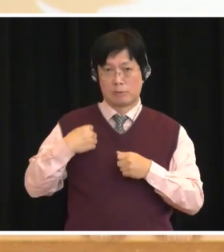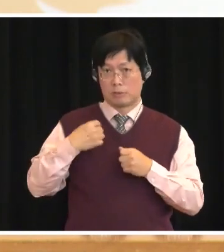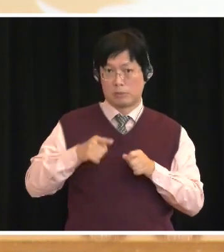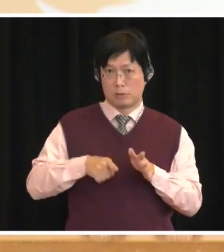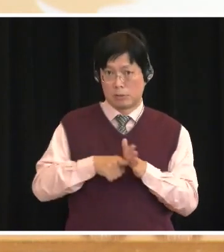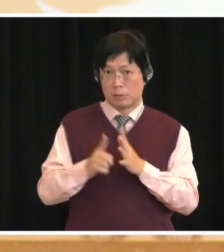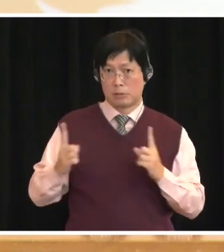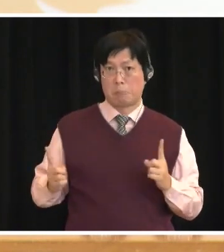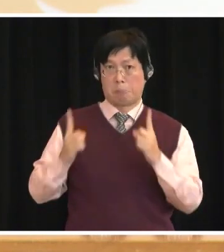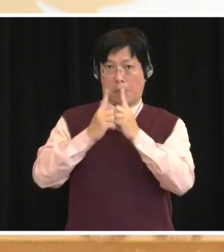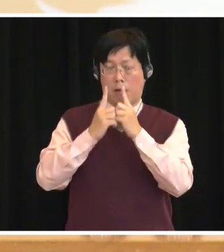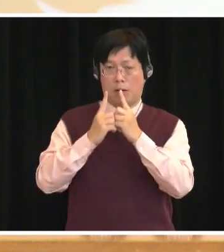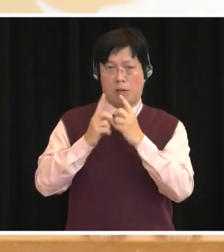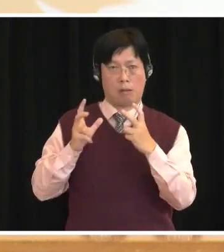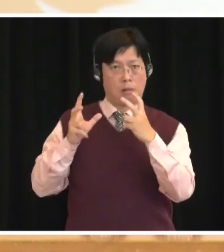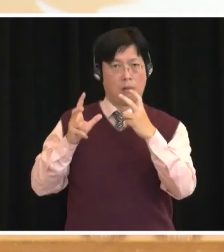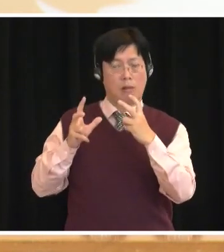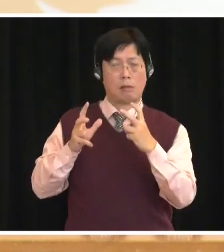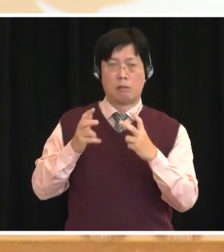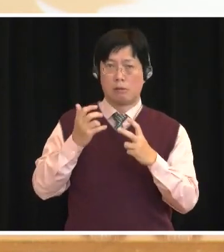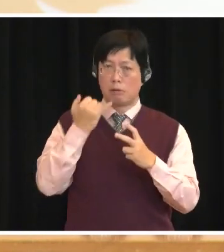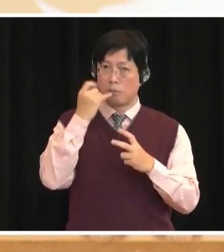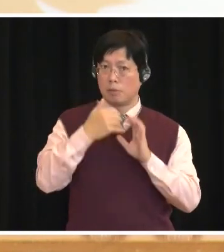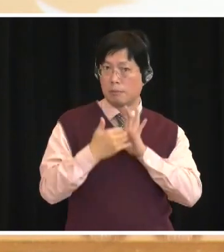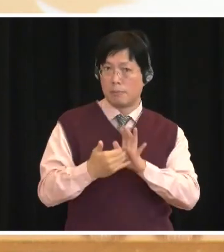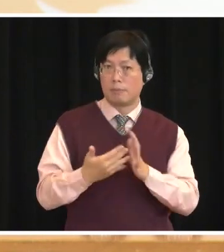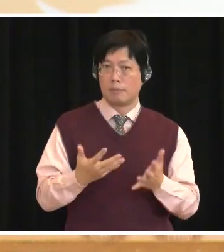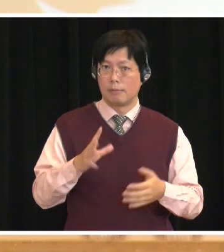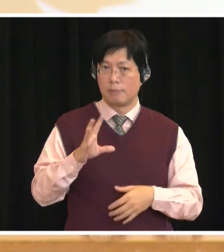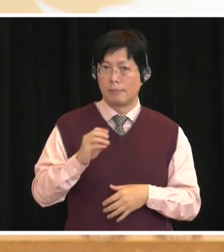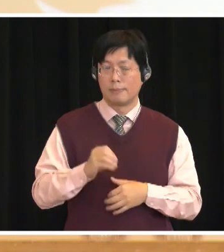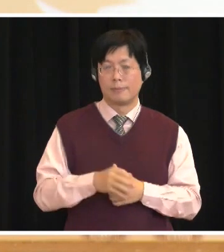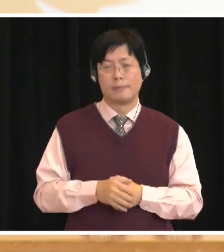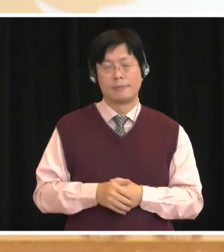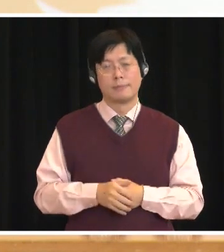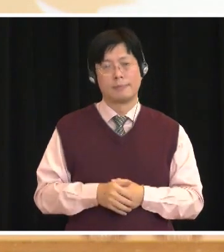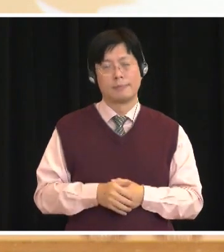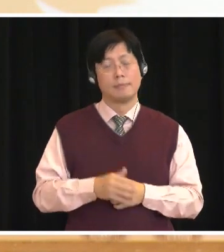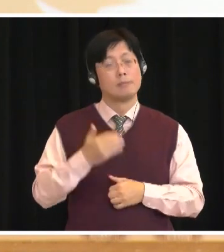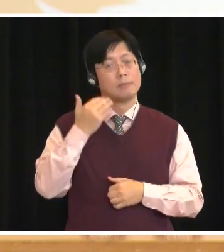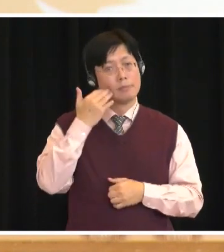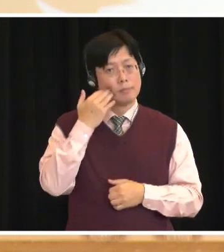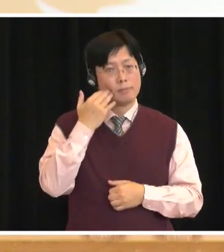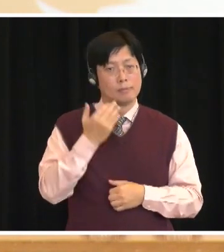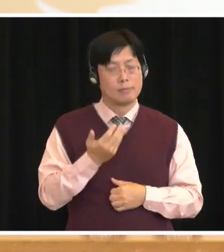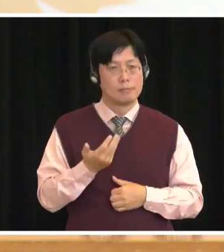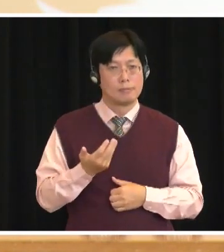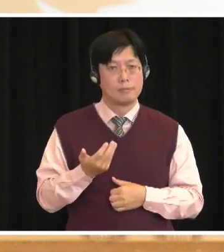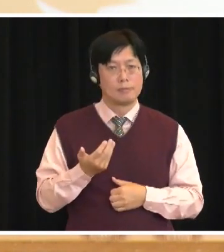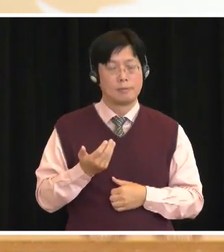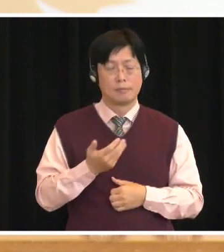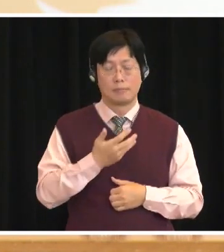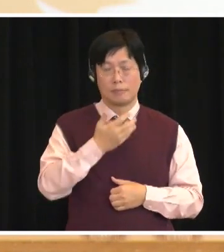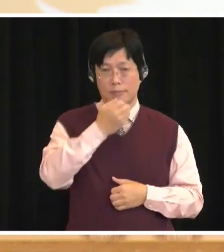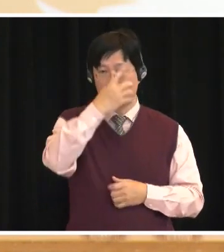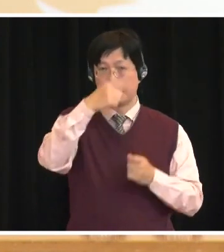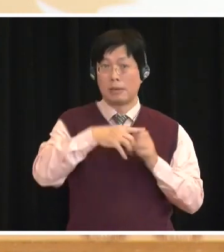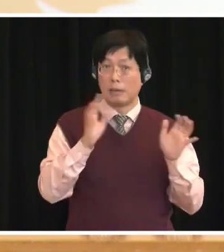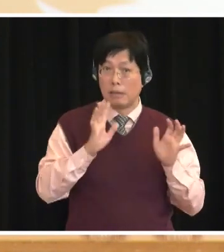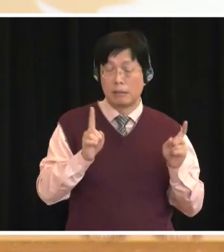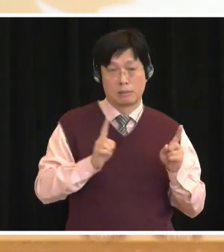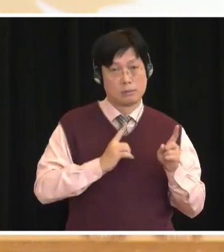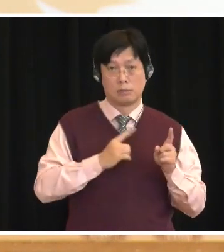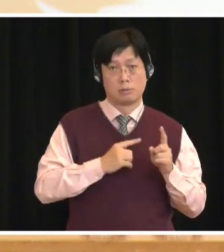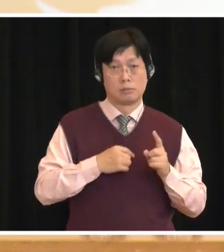his lawyer. What are the practices in Taiwan when you deal with that kind of cases?